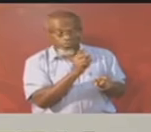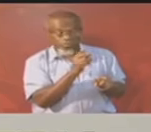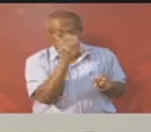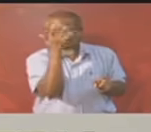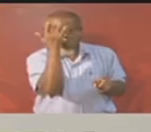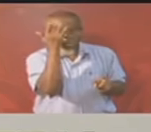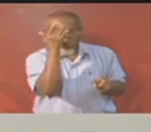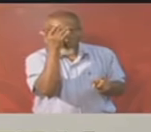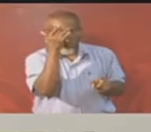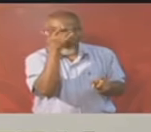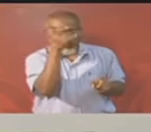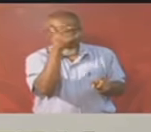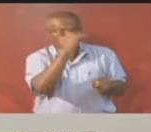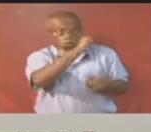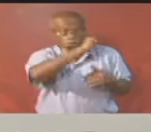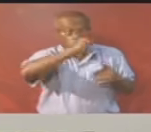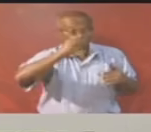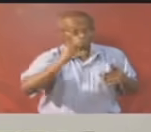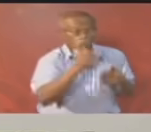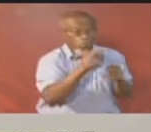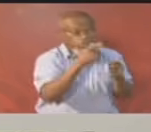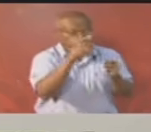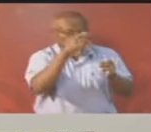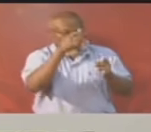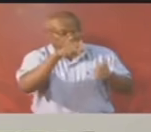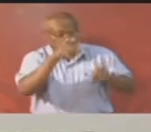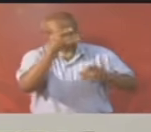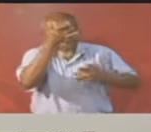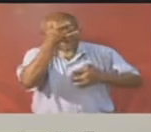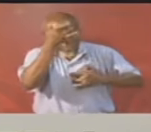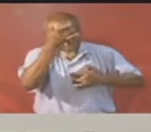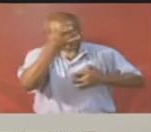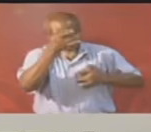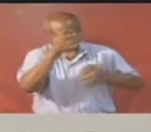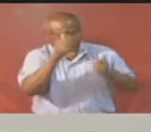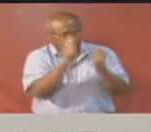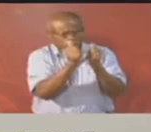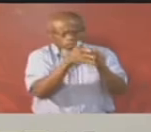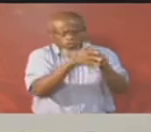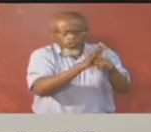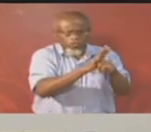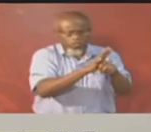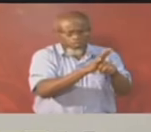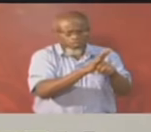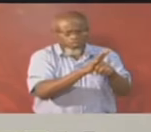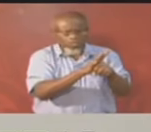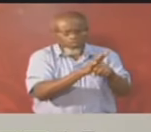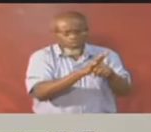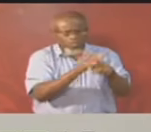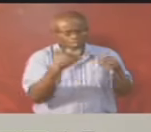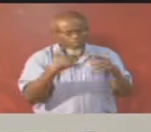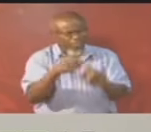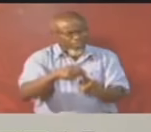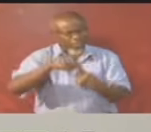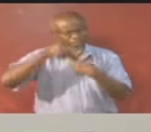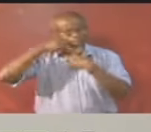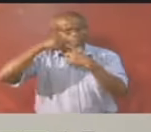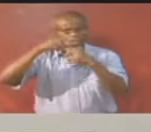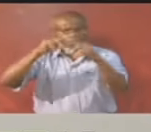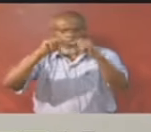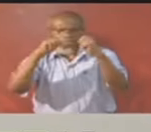with COVID-19 who are receiving medical treatment are managed and followed up by a specialist team, regardless of